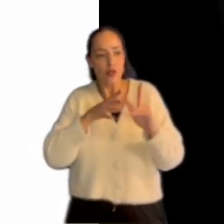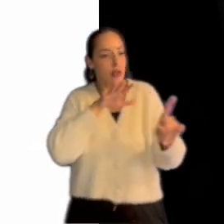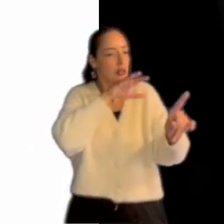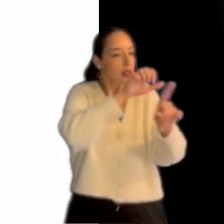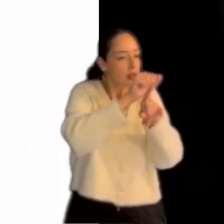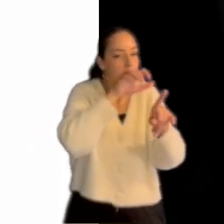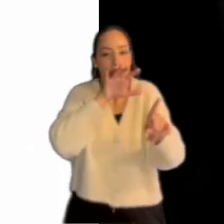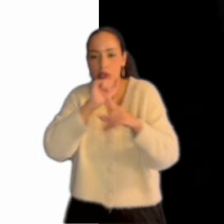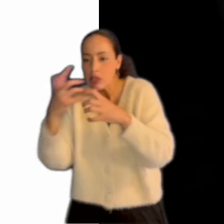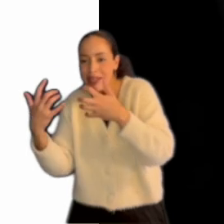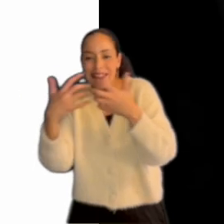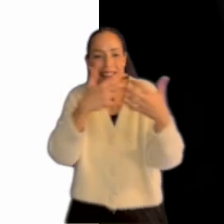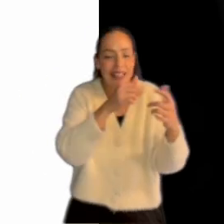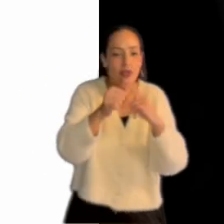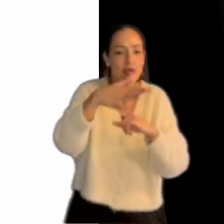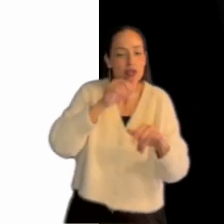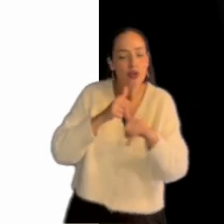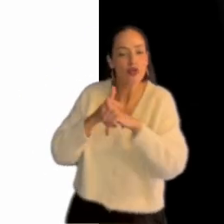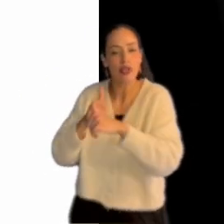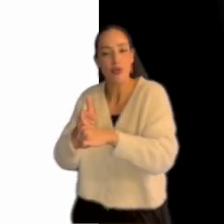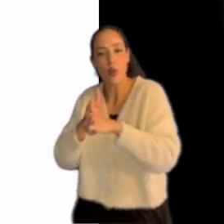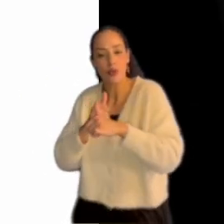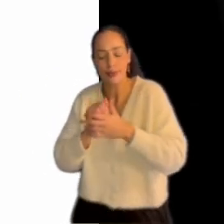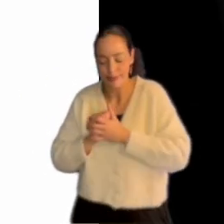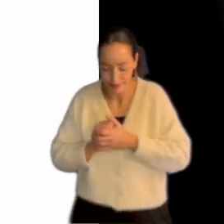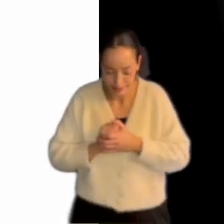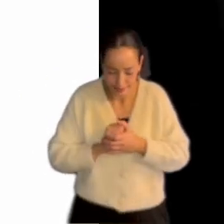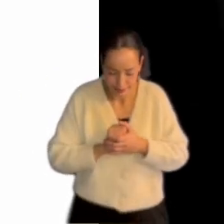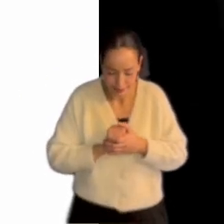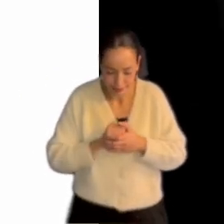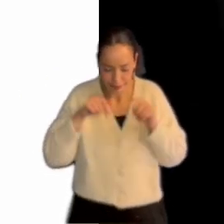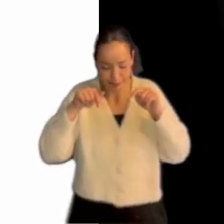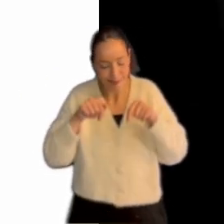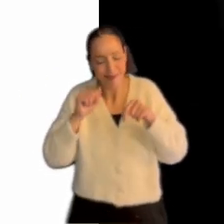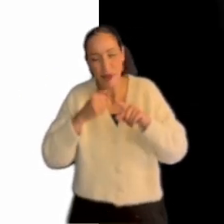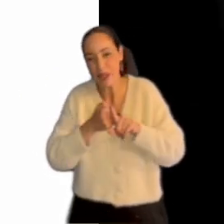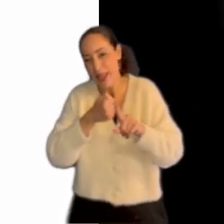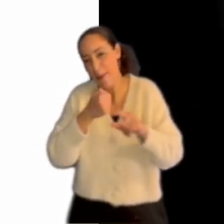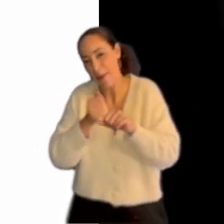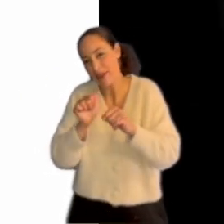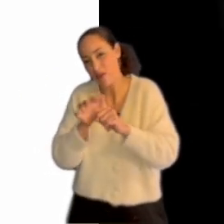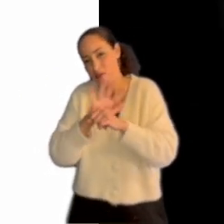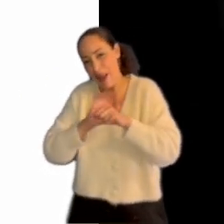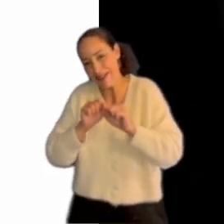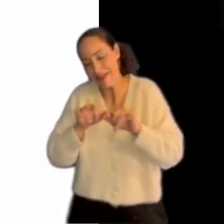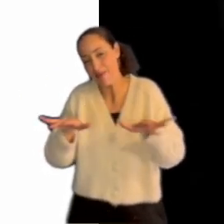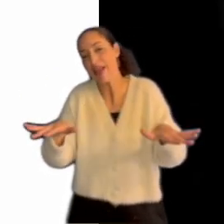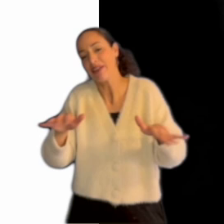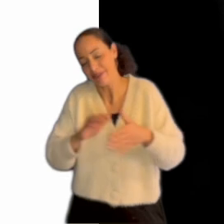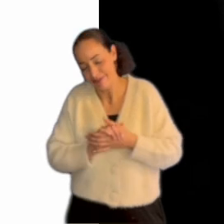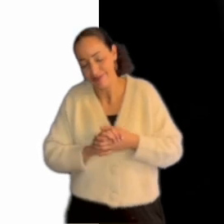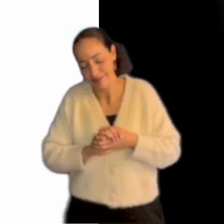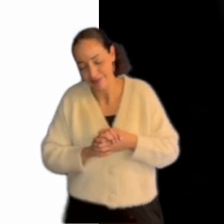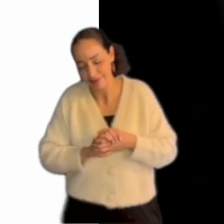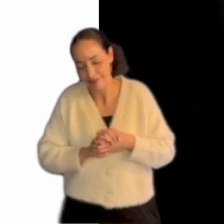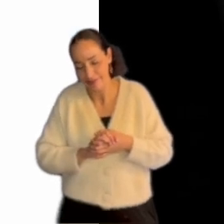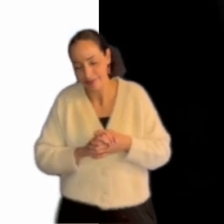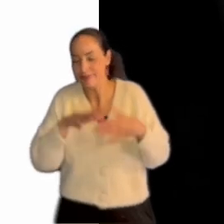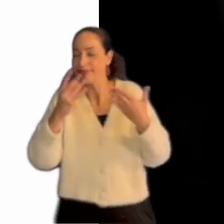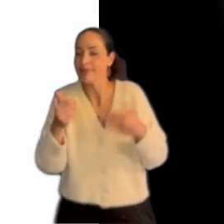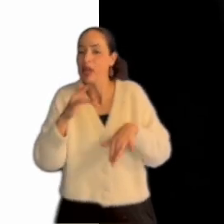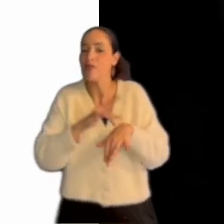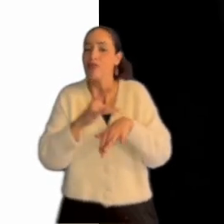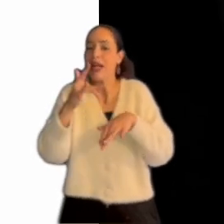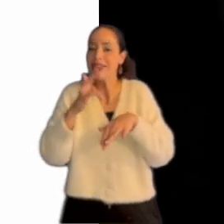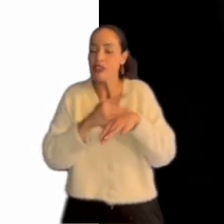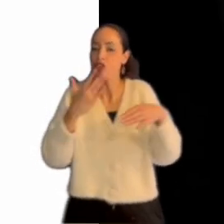those practitioners working with survivors of sexual violence reflect, experiences of trauma can disconnect people to such an extent that trust in all